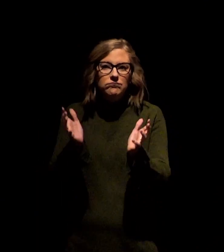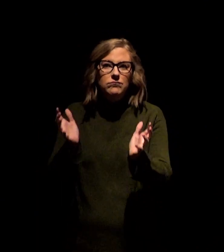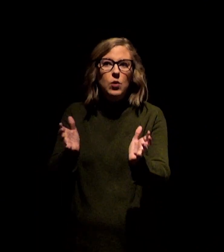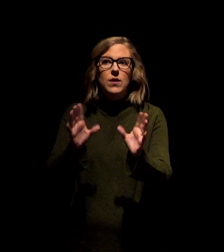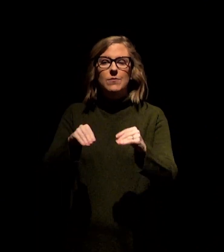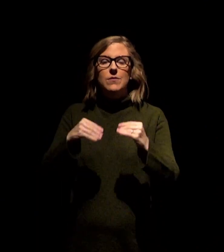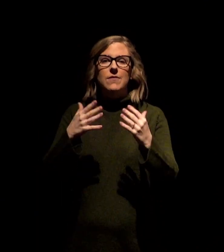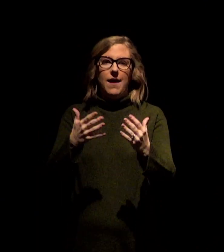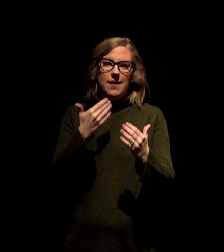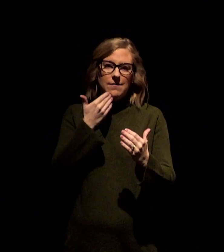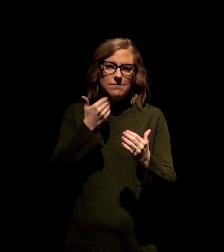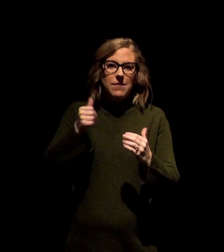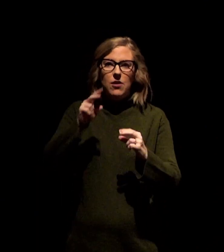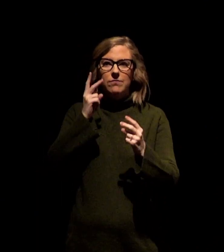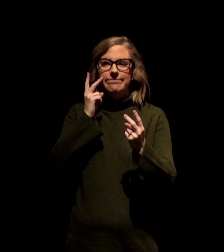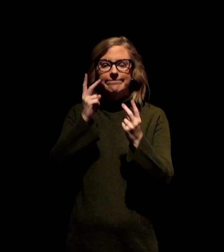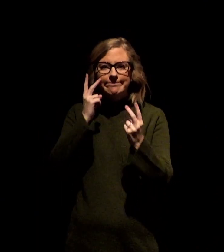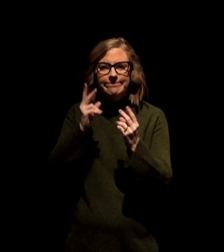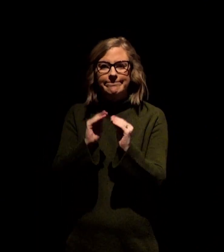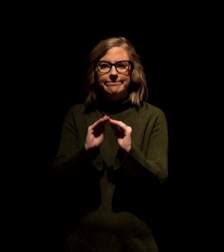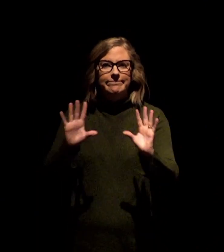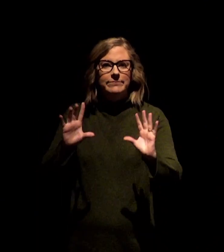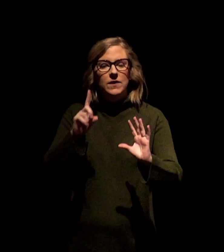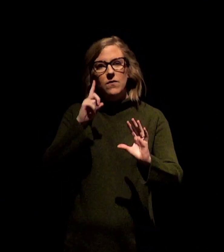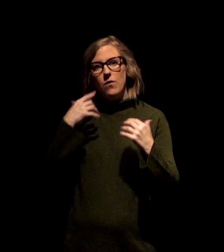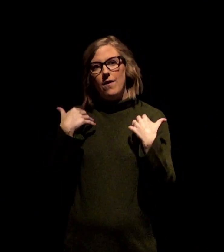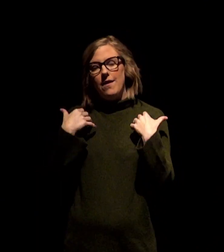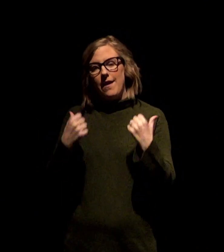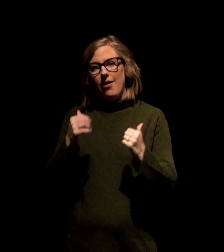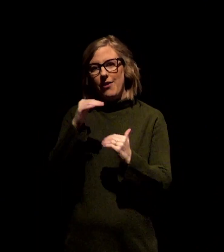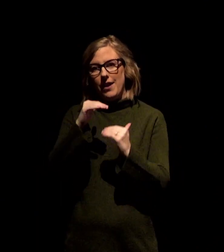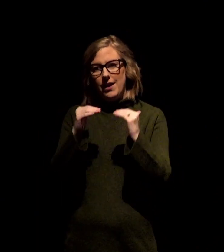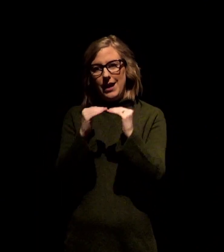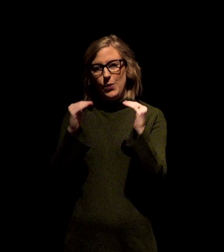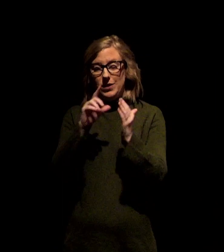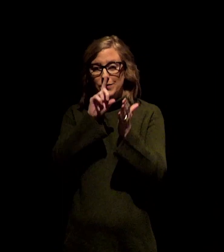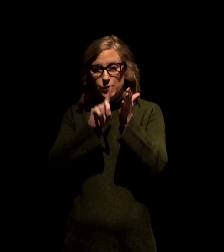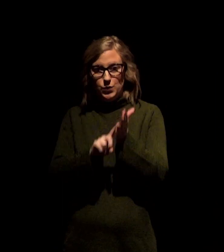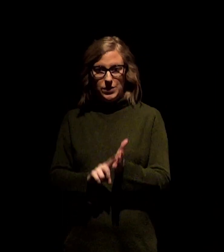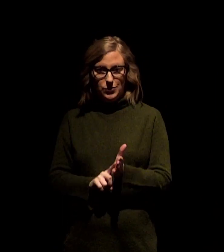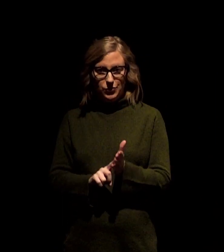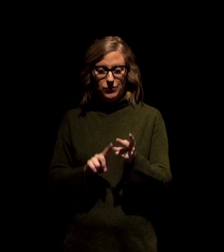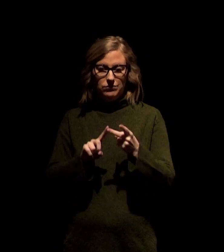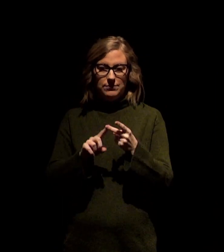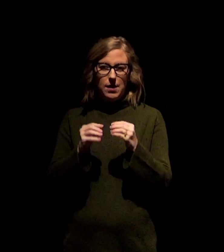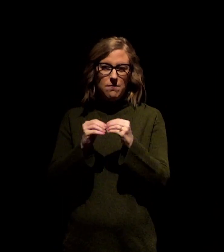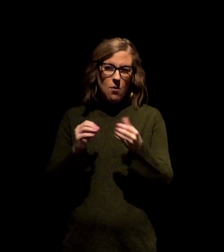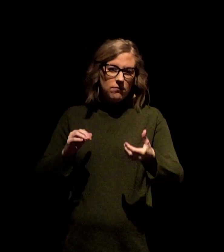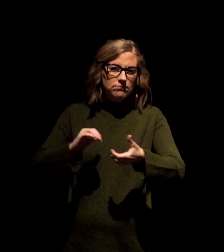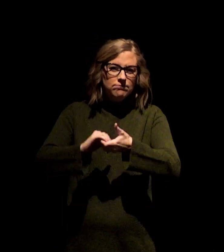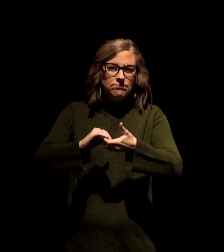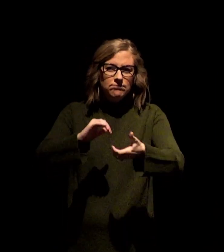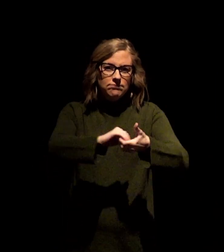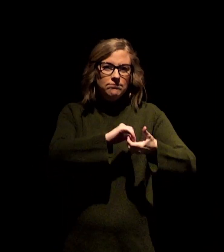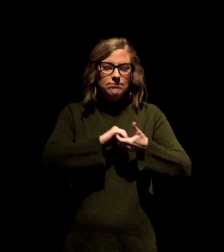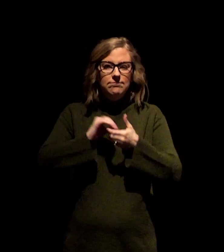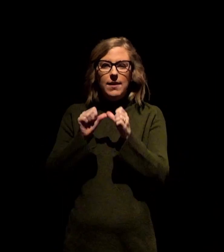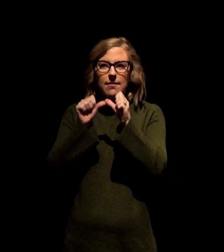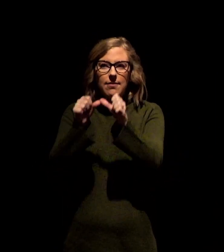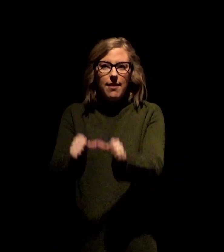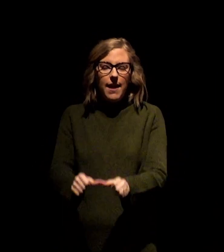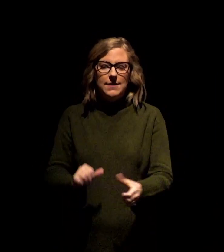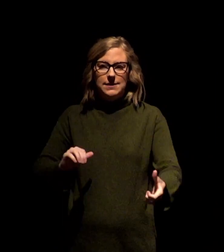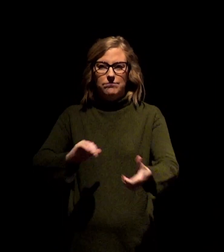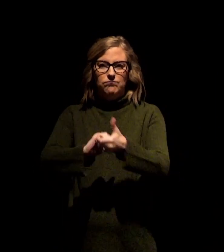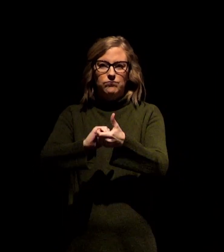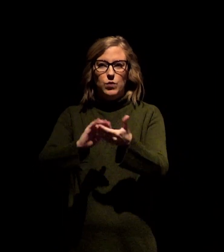to health equity research, strengthening collaborative efforts, creating lasting partnerships with community-based